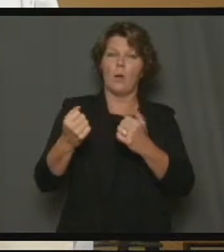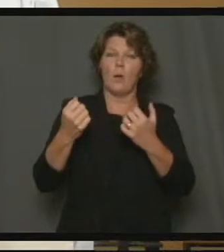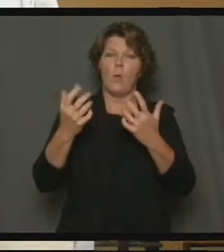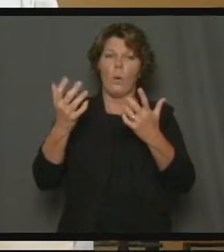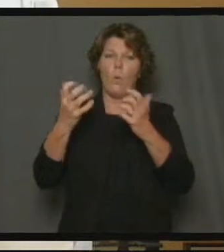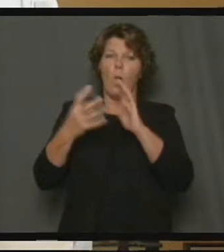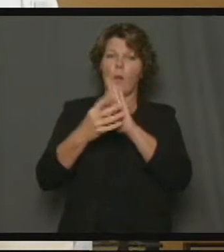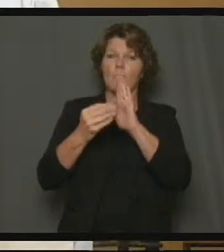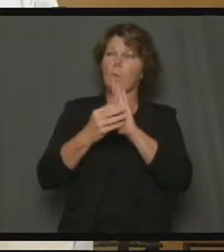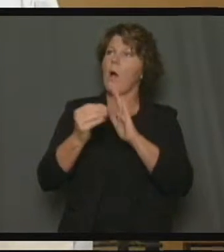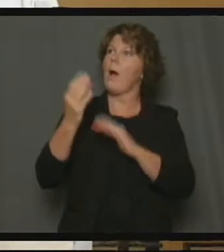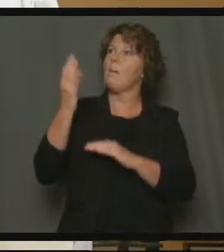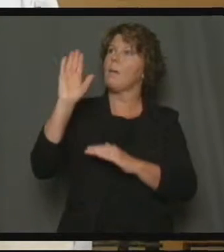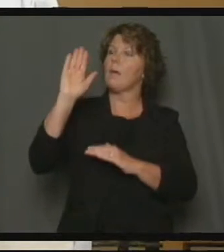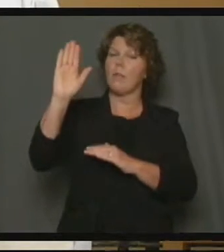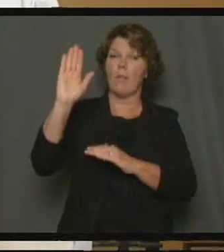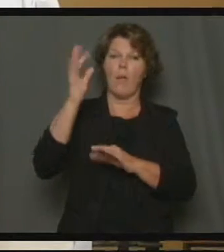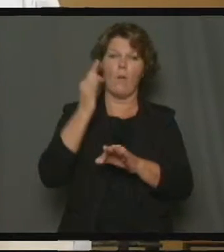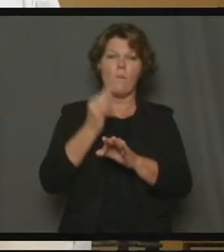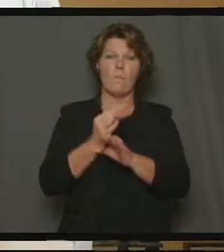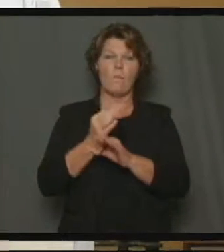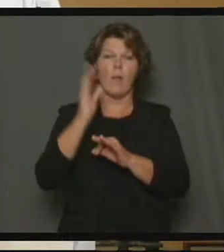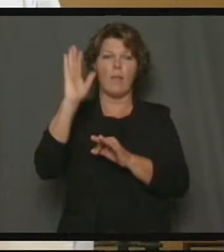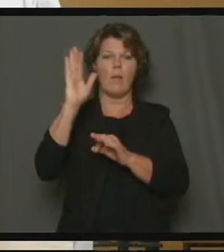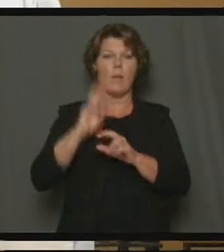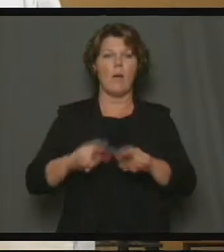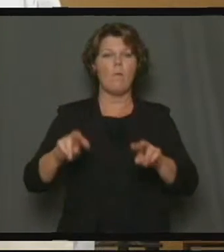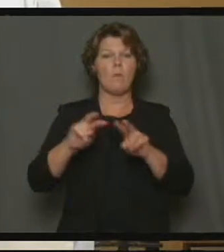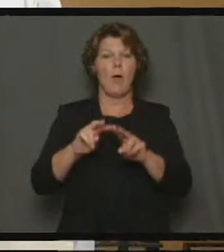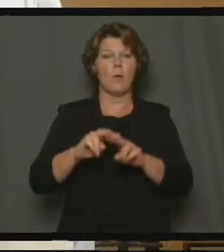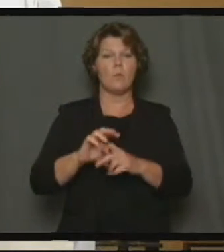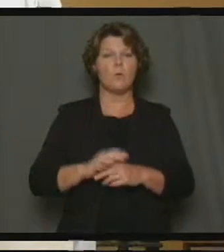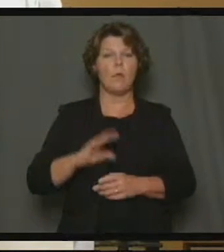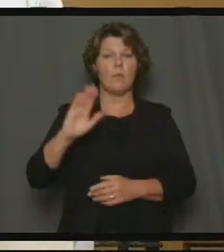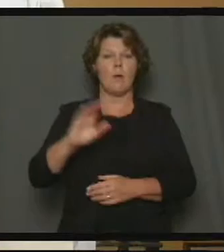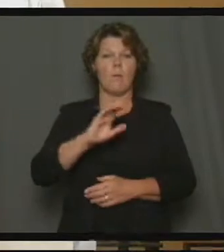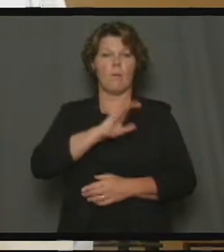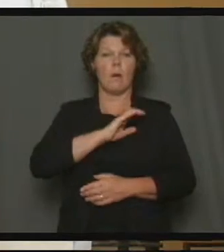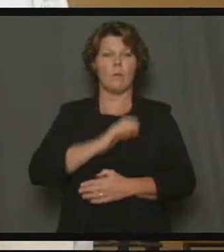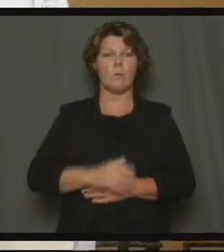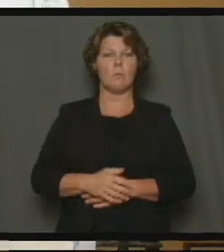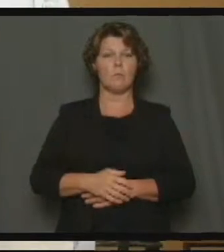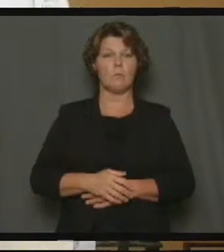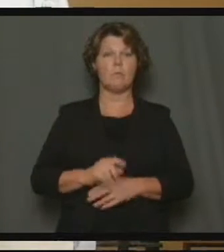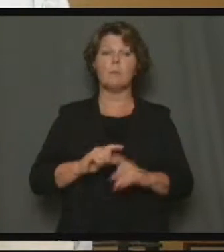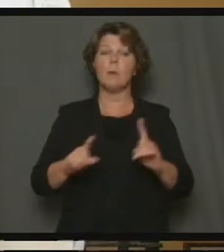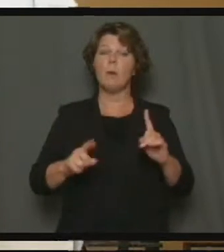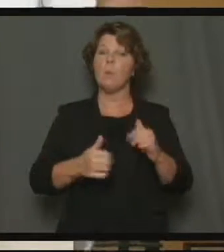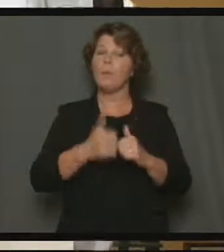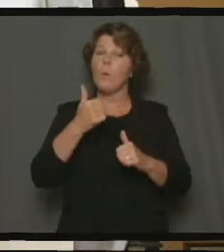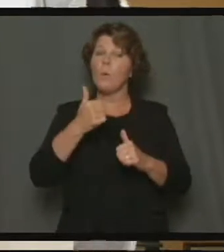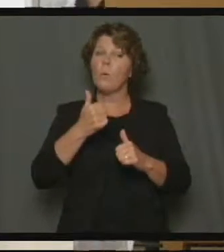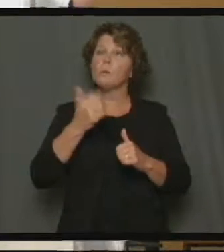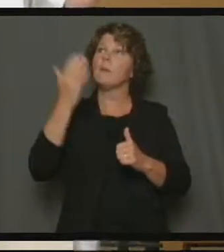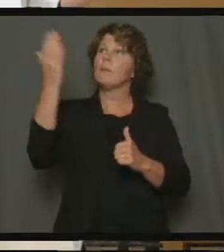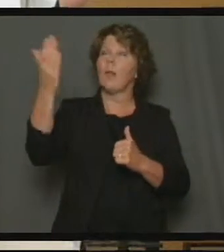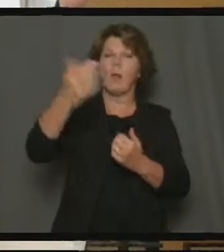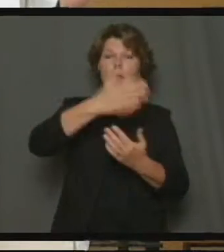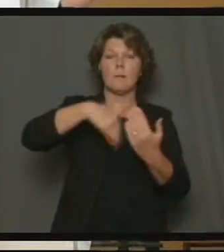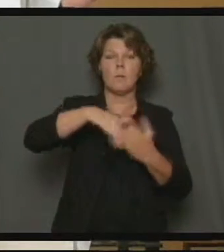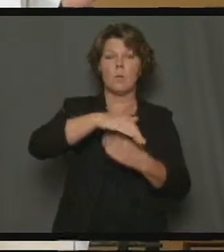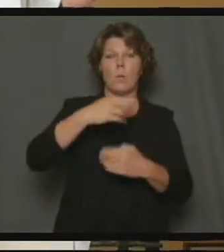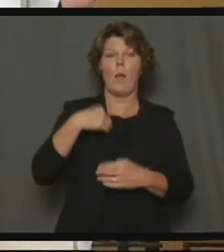them in faith and in their virtues. But above all of that, they surround